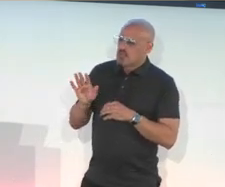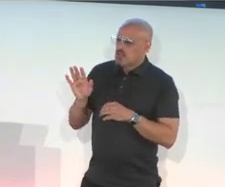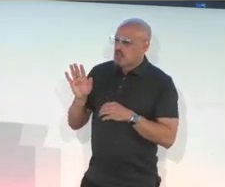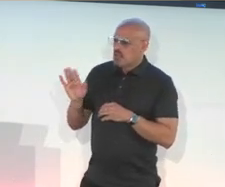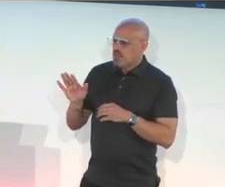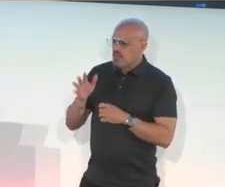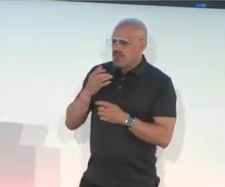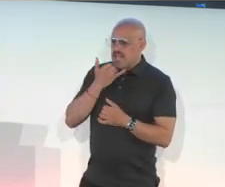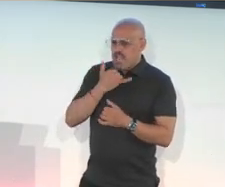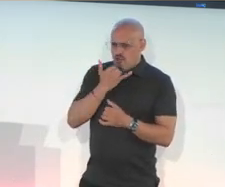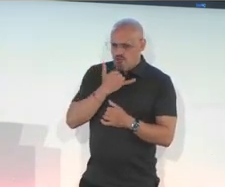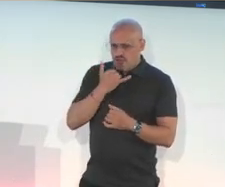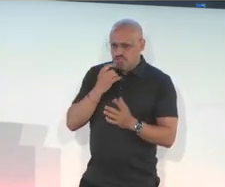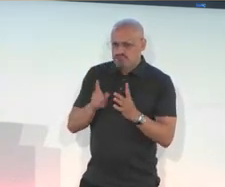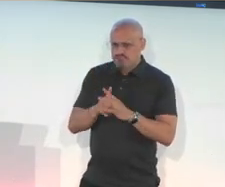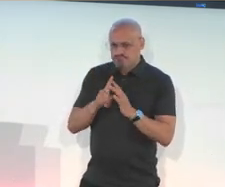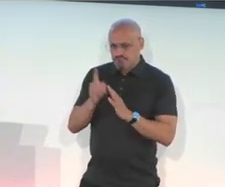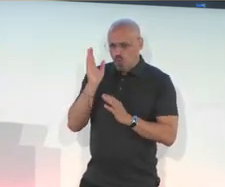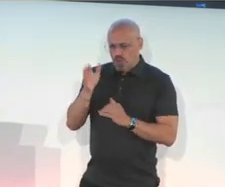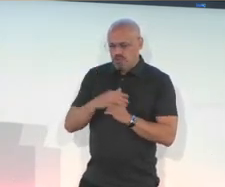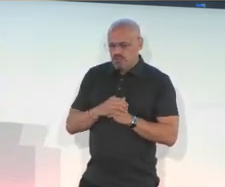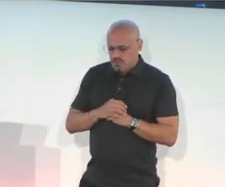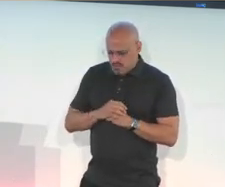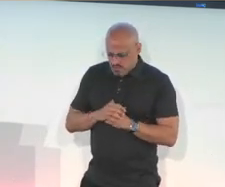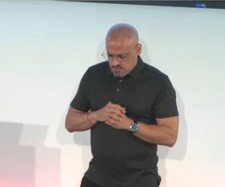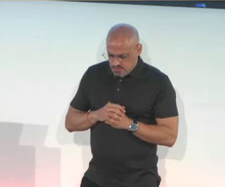on the errors that you get.